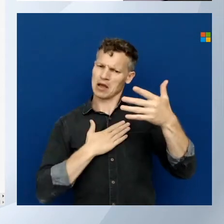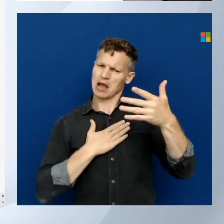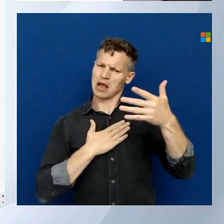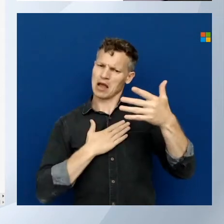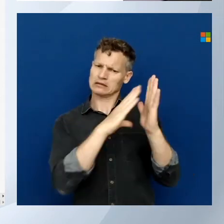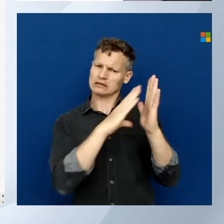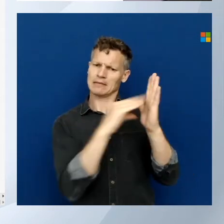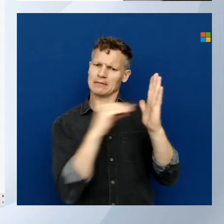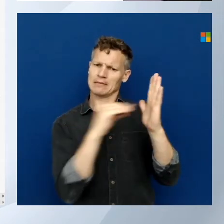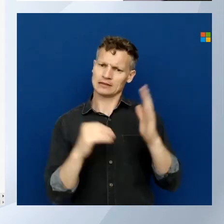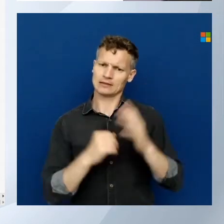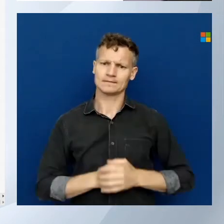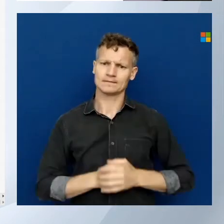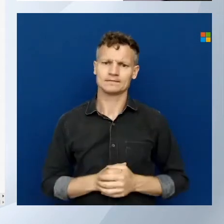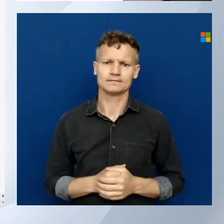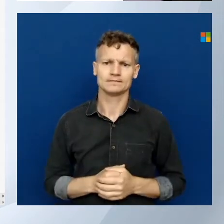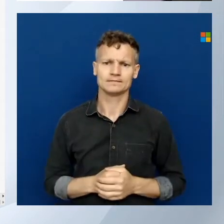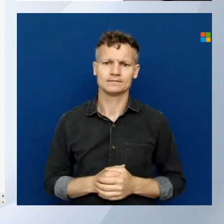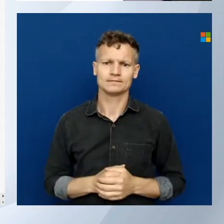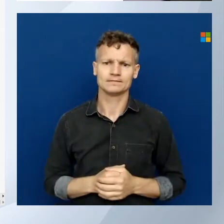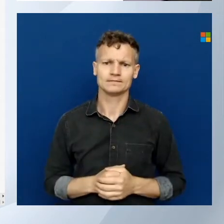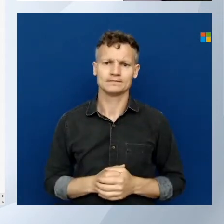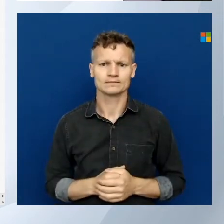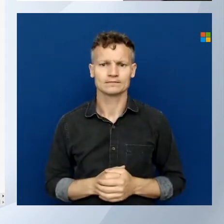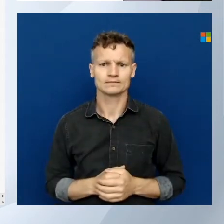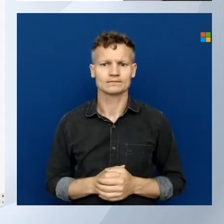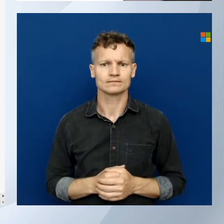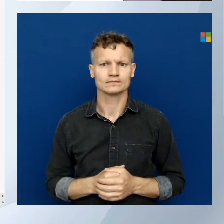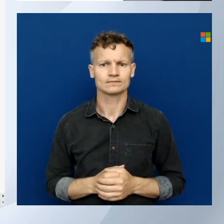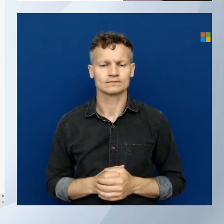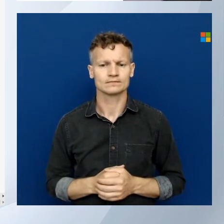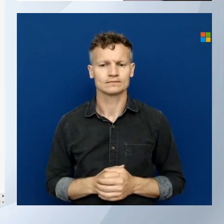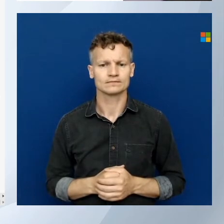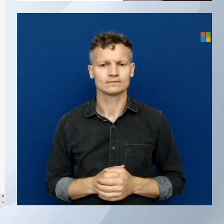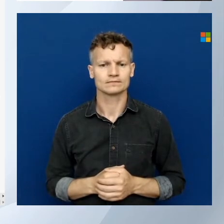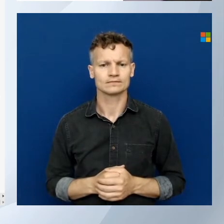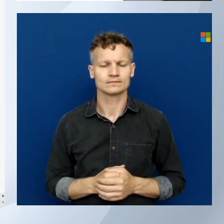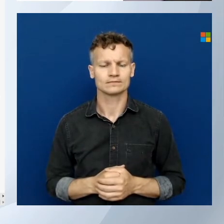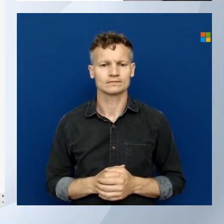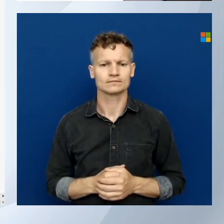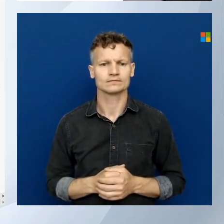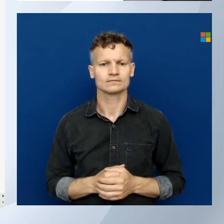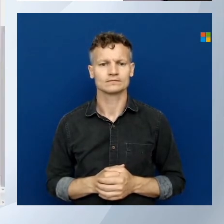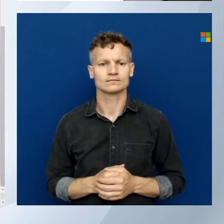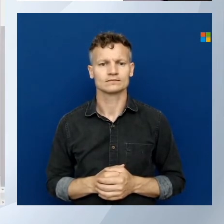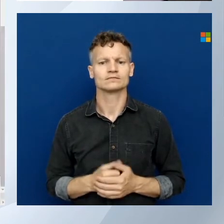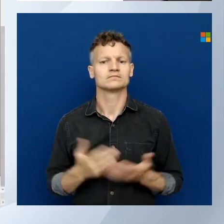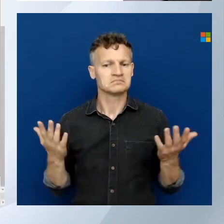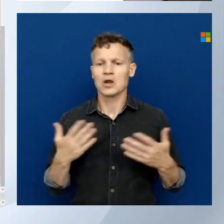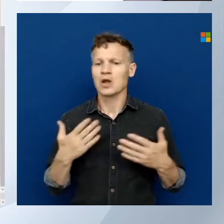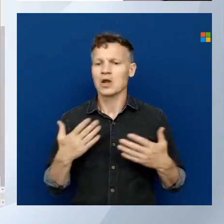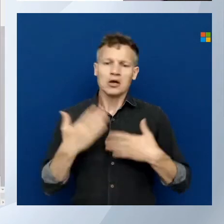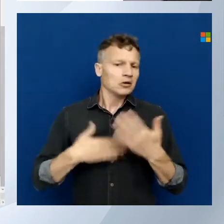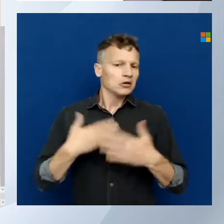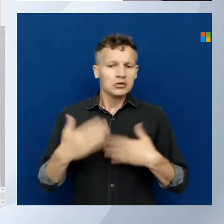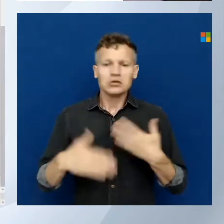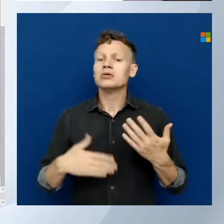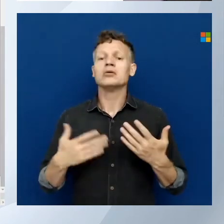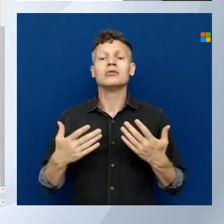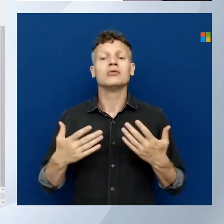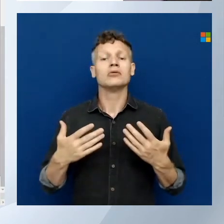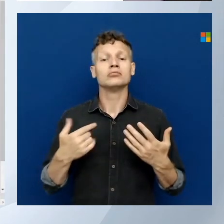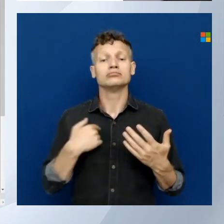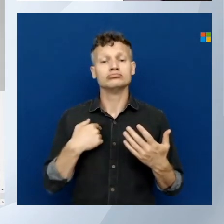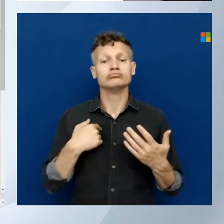Becoming even more impatient with a pre-recorded video. But in the end, my deployment is successful. And if I go back to